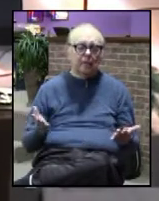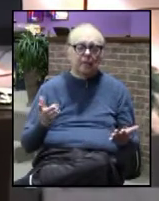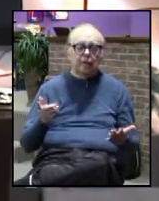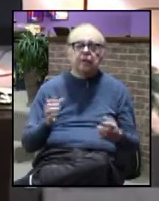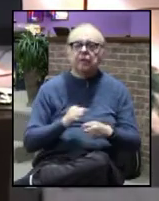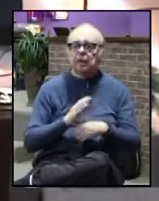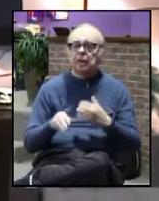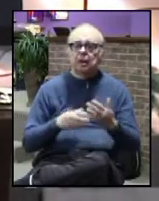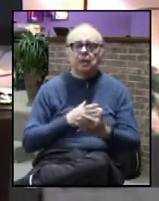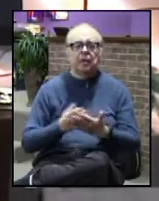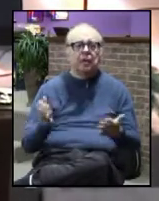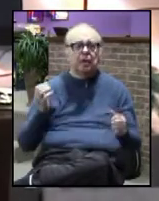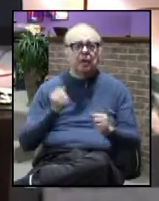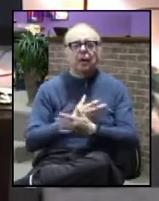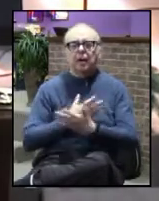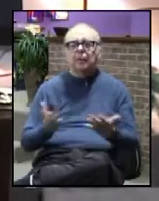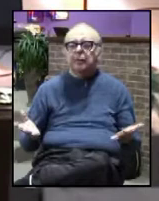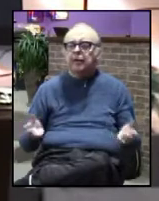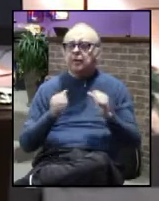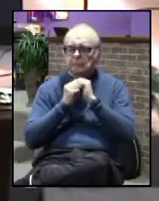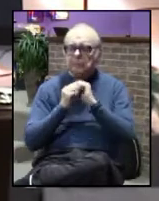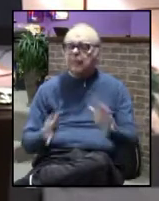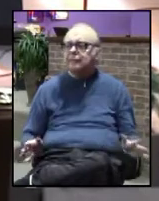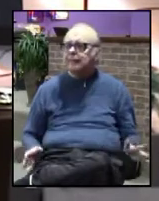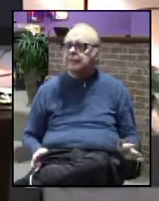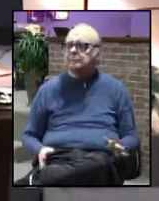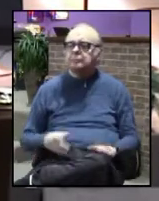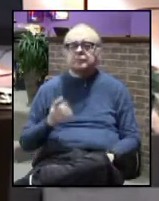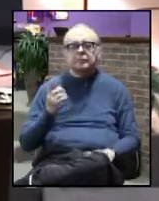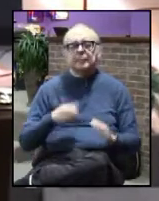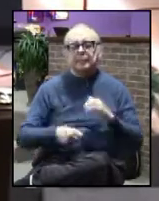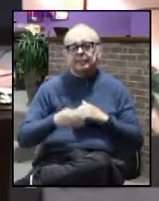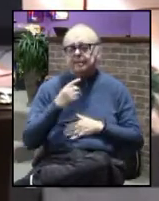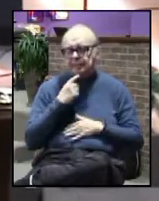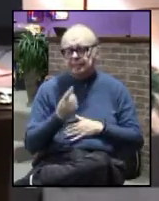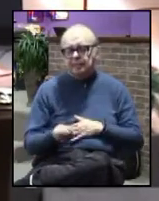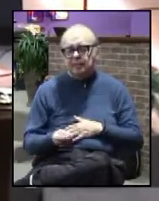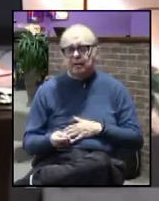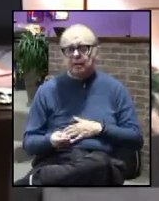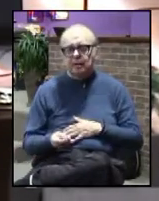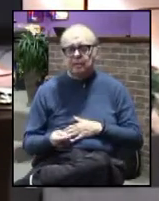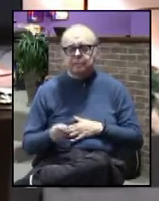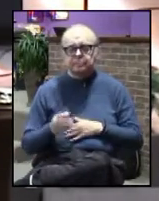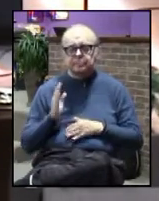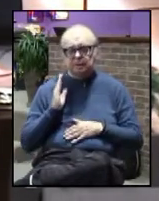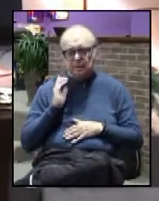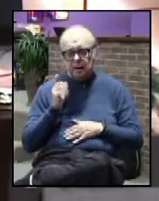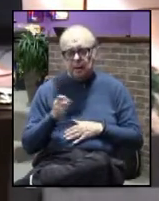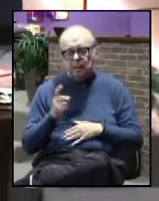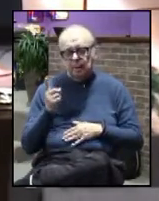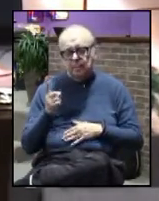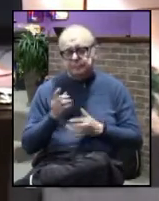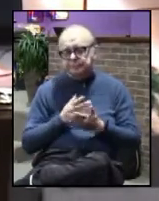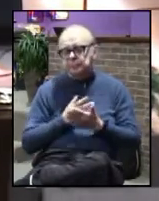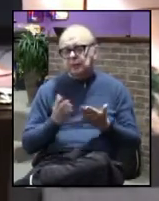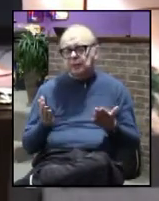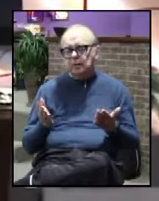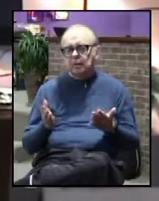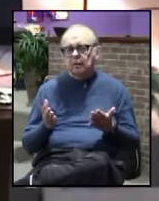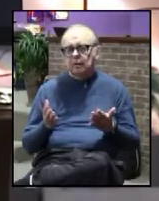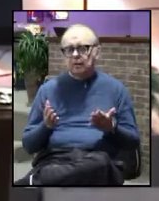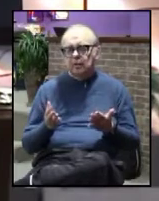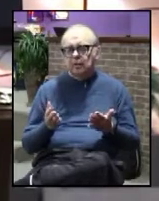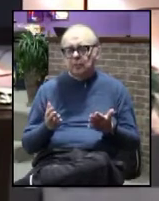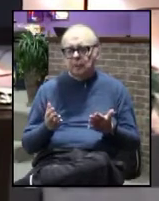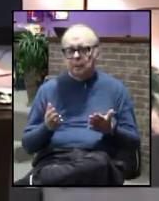it all. Every bit of it gets blessed. And this is what He's saying. He's saying, listen, we need to understand these things.